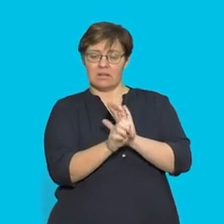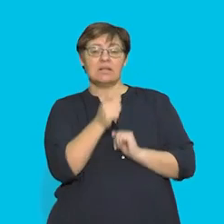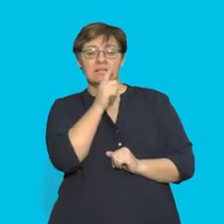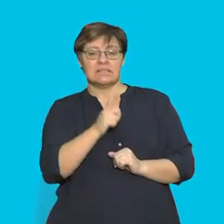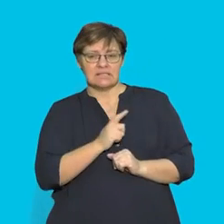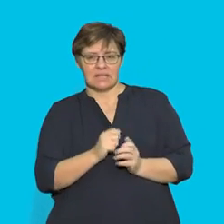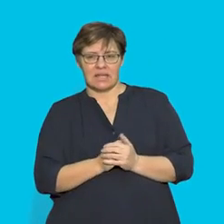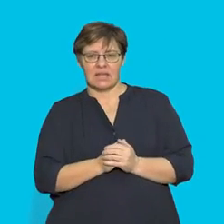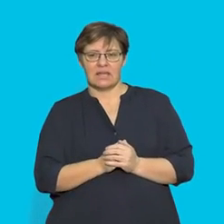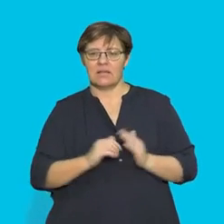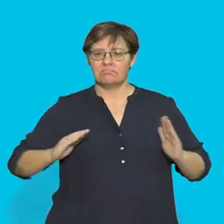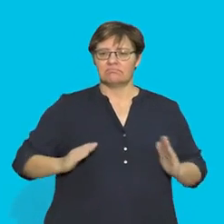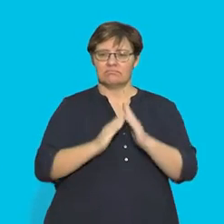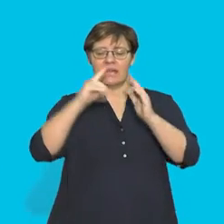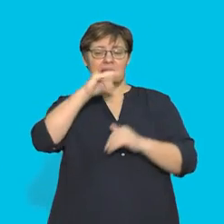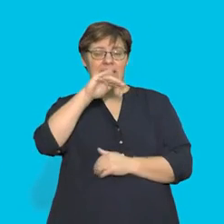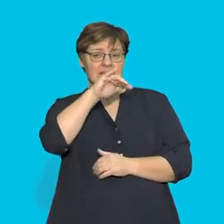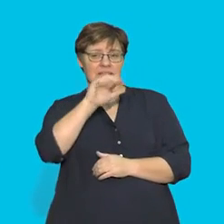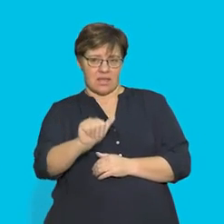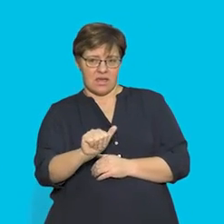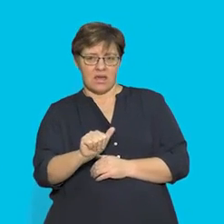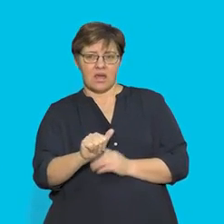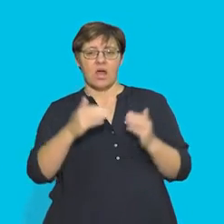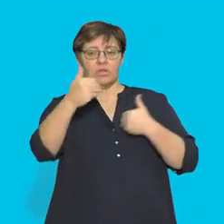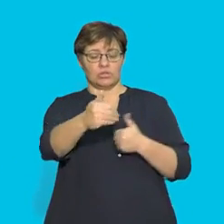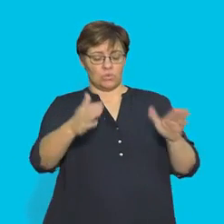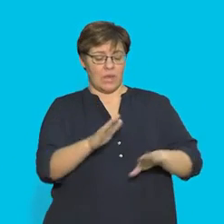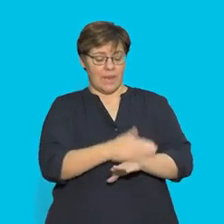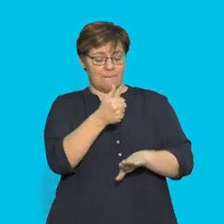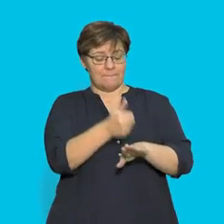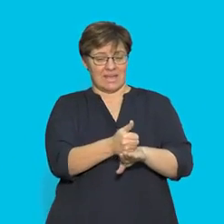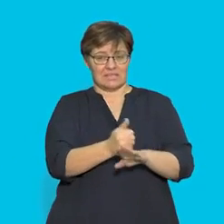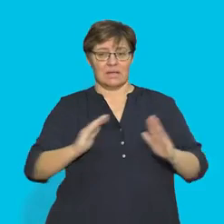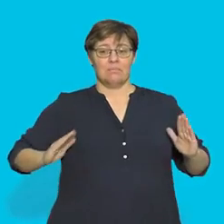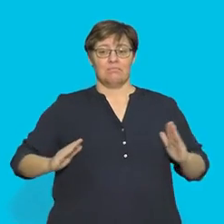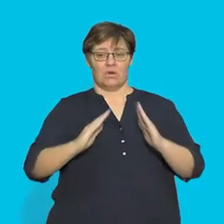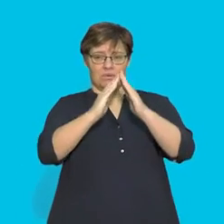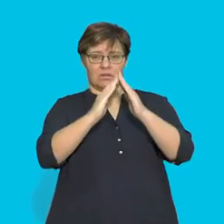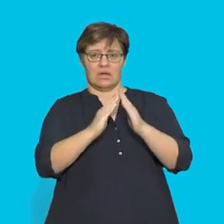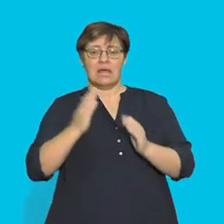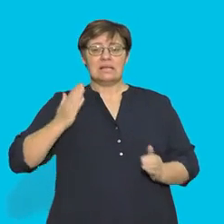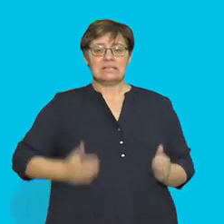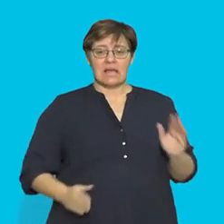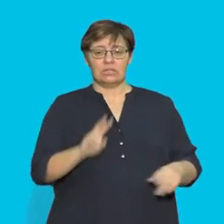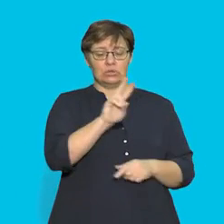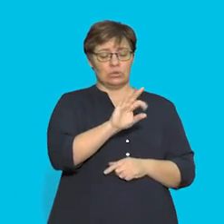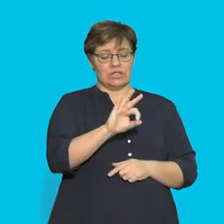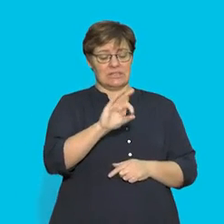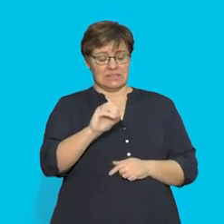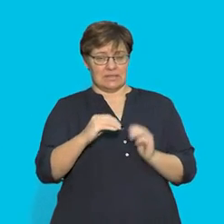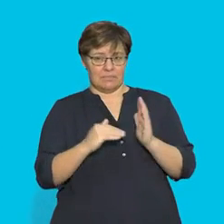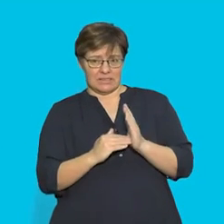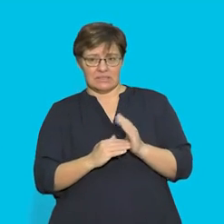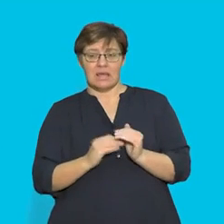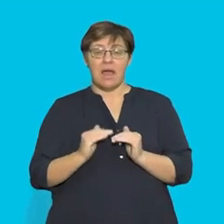Okay, in this example, it says the Great Pyramid of Giza is a square-based pyramid with a side length 230